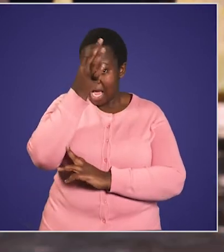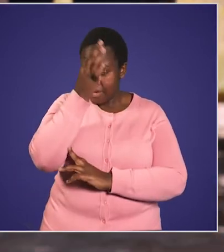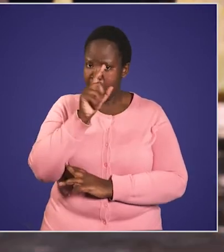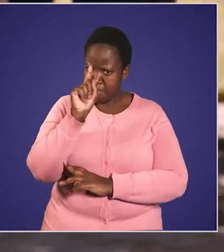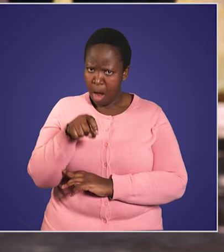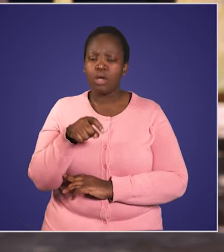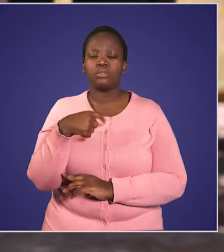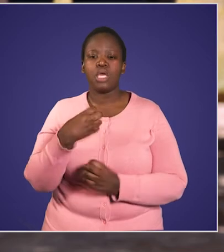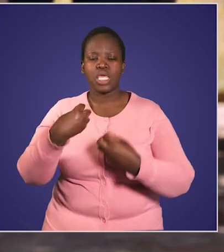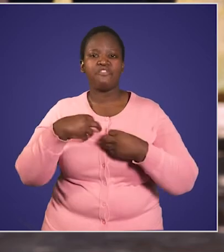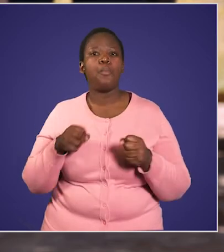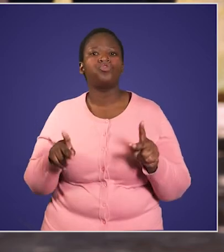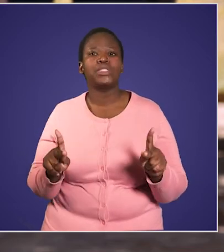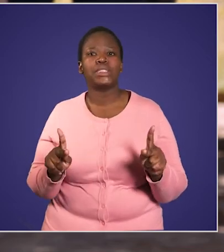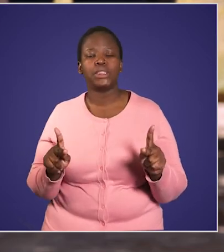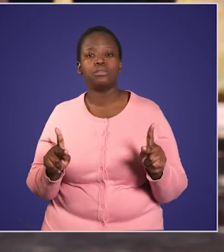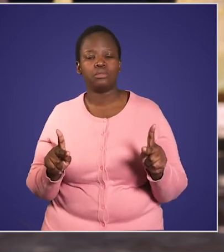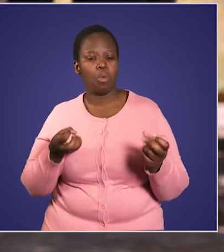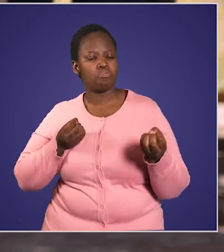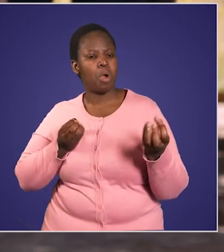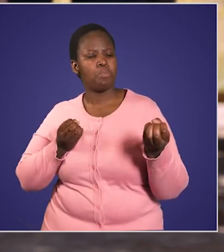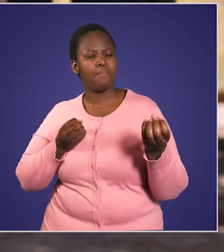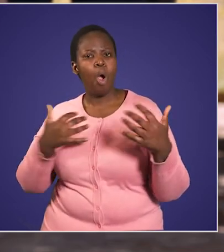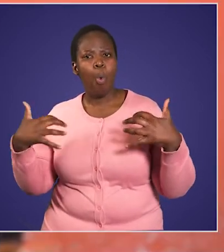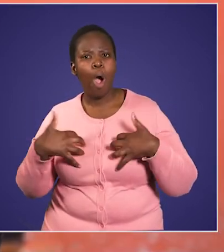our concerns. They need to listen to our school